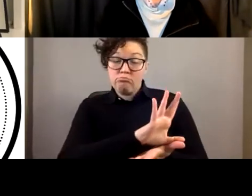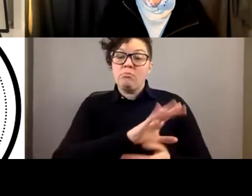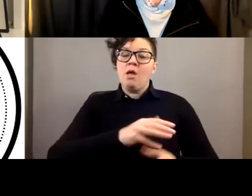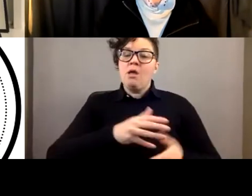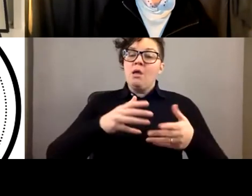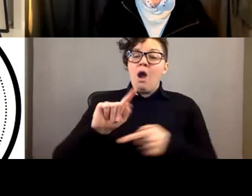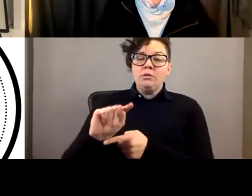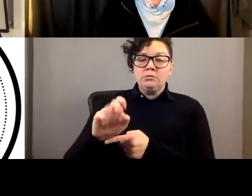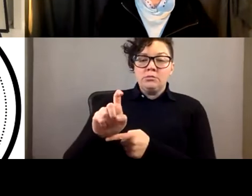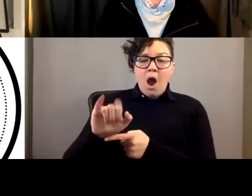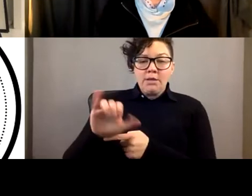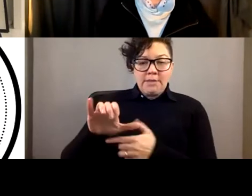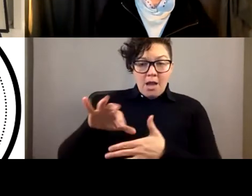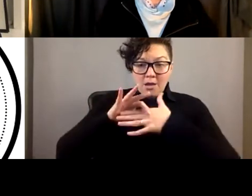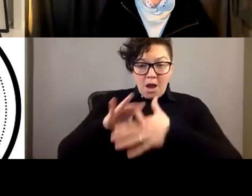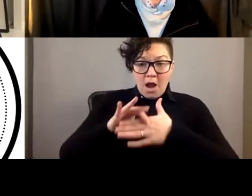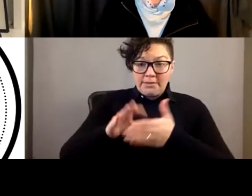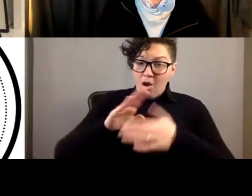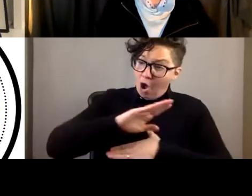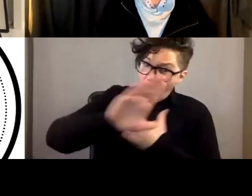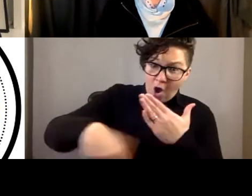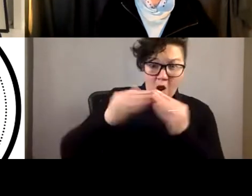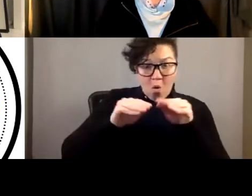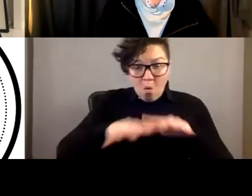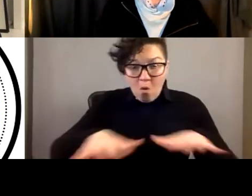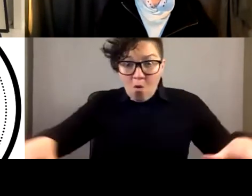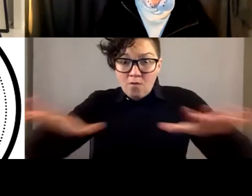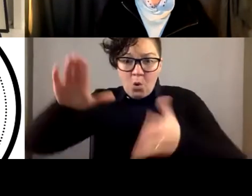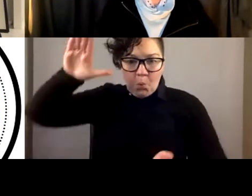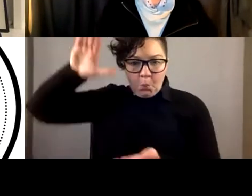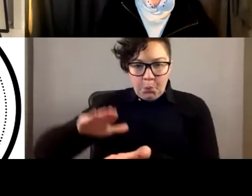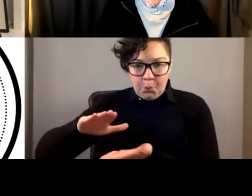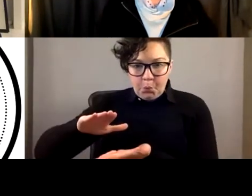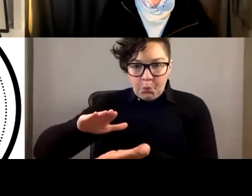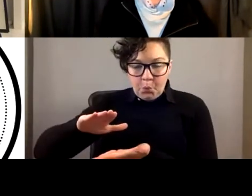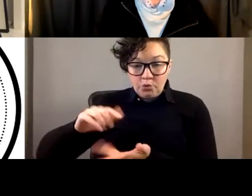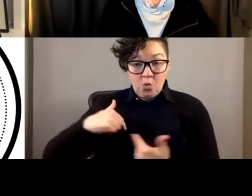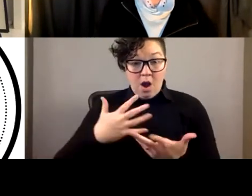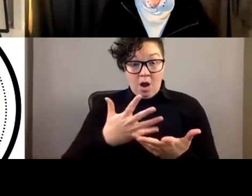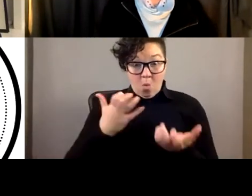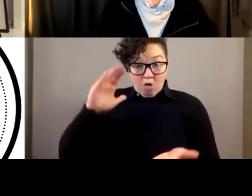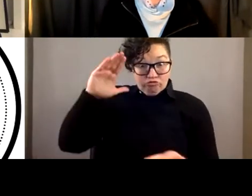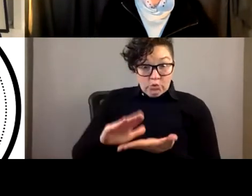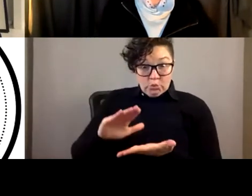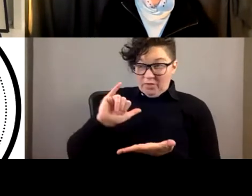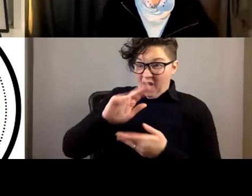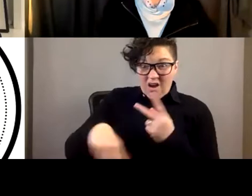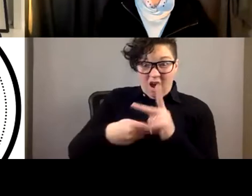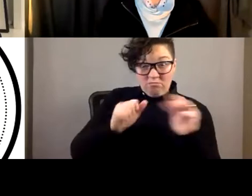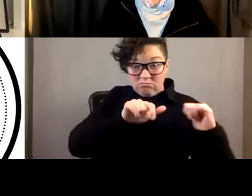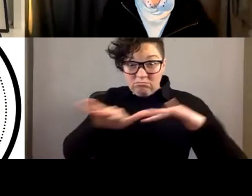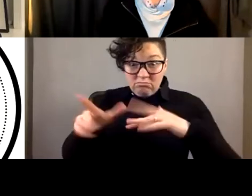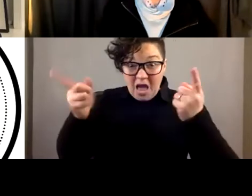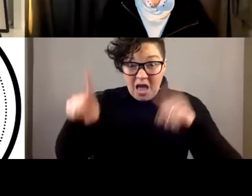from networks in general. So, if we want to reduce the chances of something like this happening again, platforms must